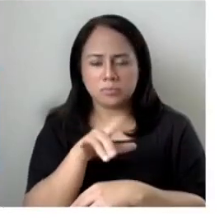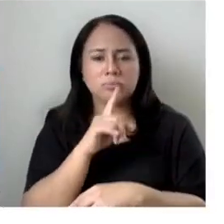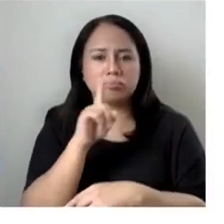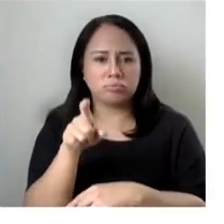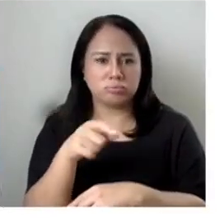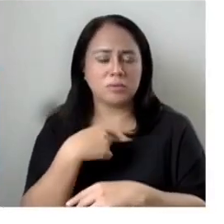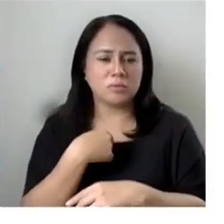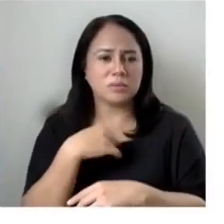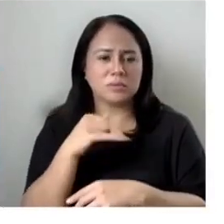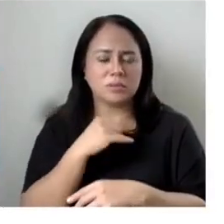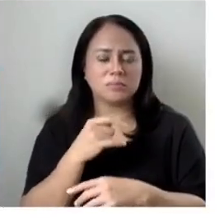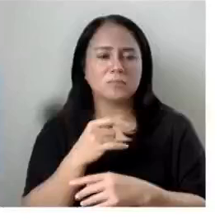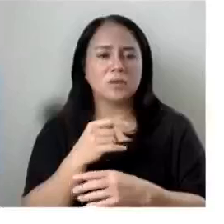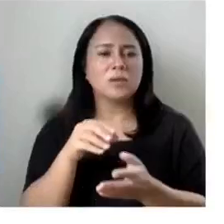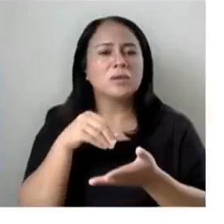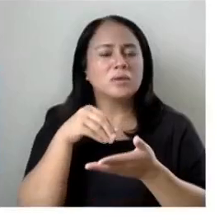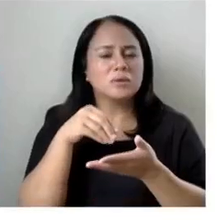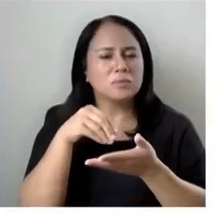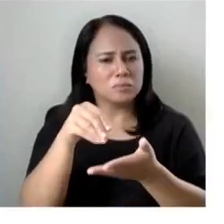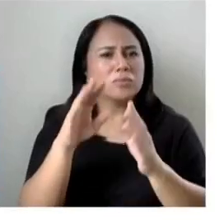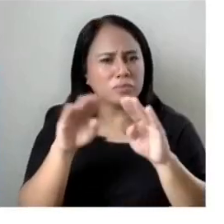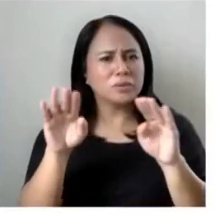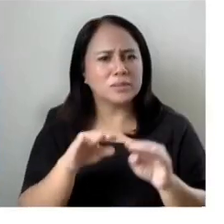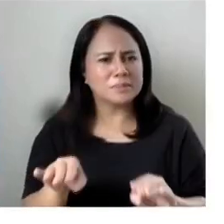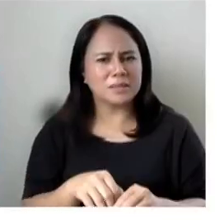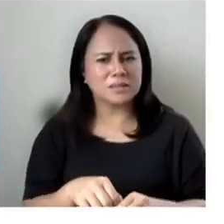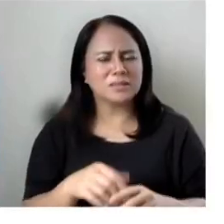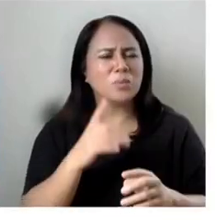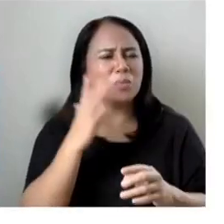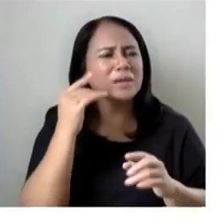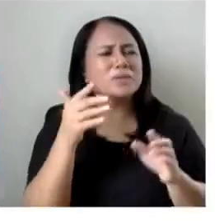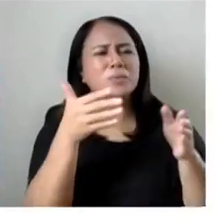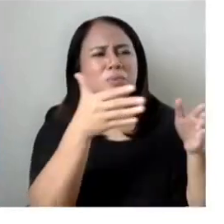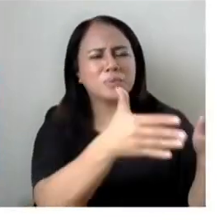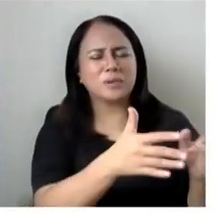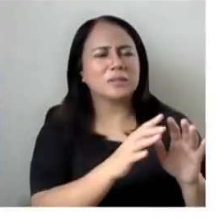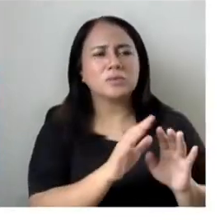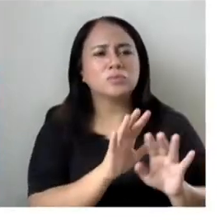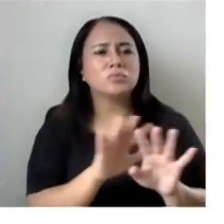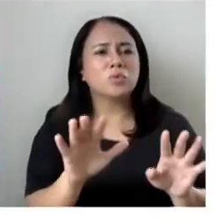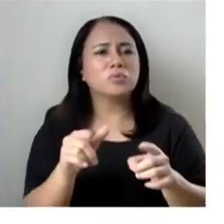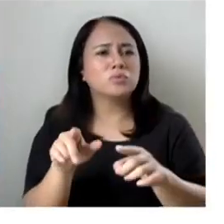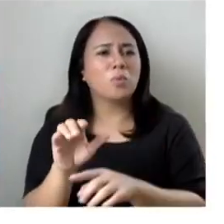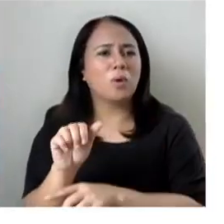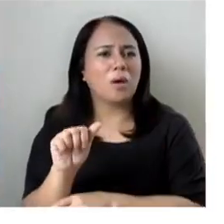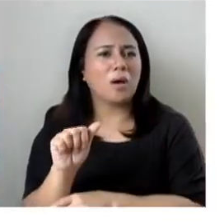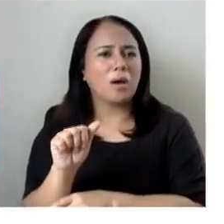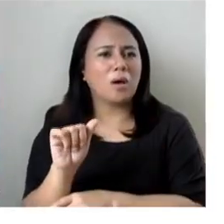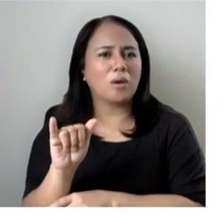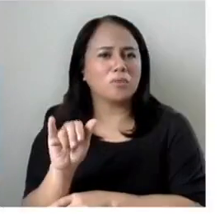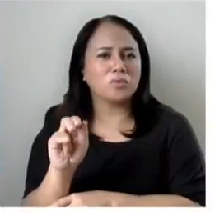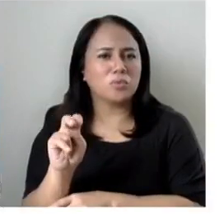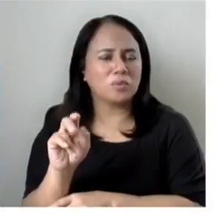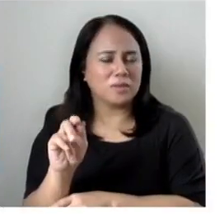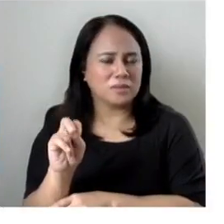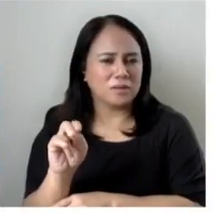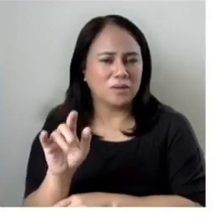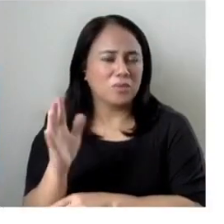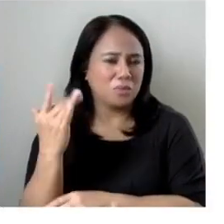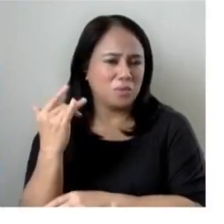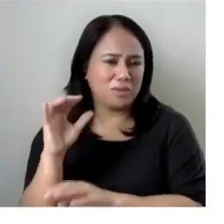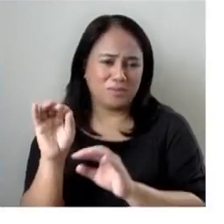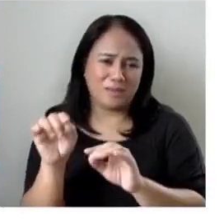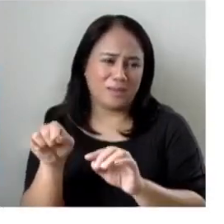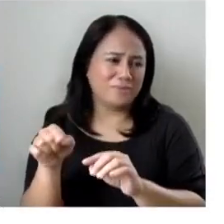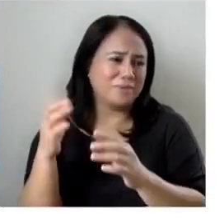cheer. Mm. No, why not focus their attention to these features, where we don't have the same heightened tensions as